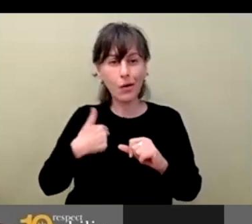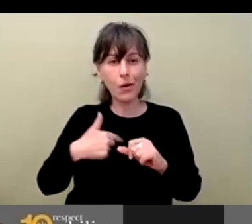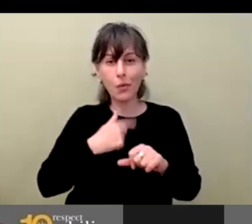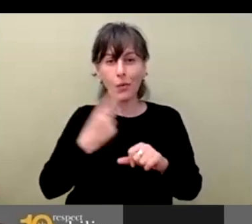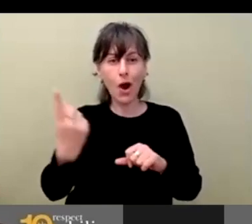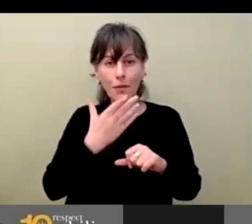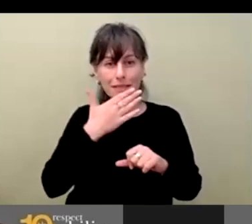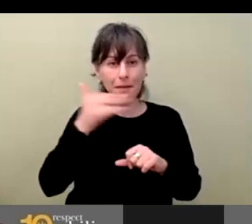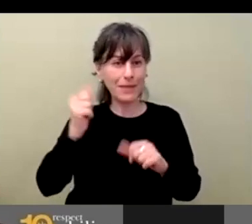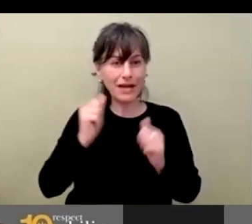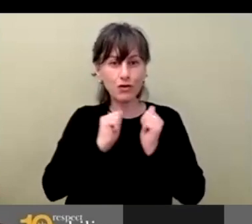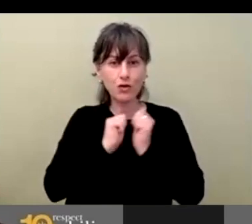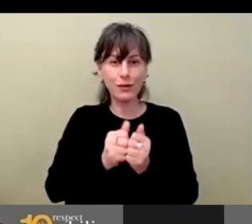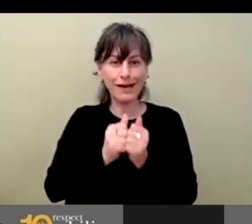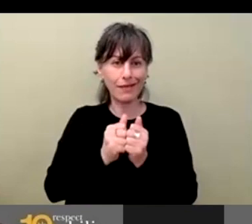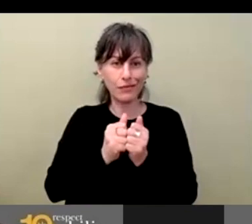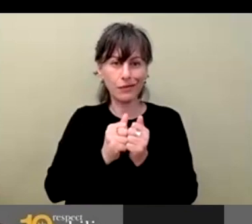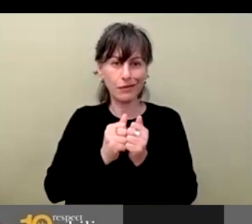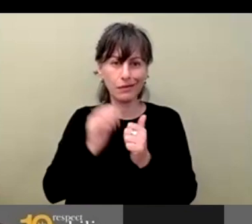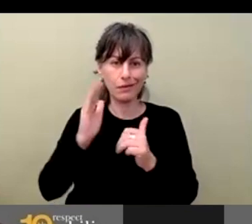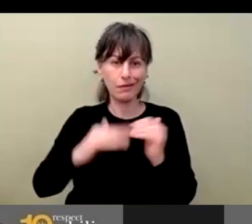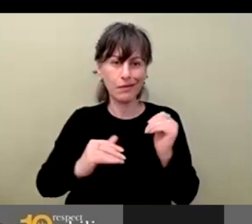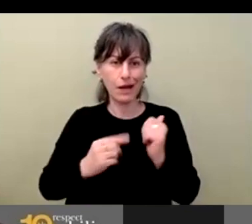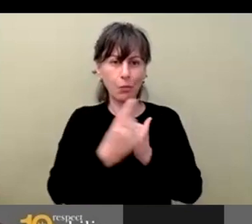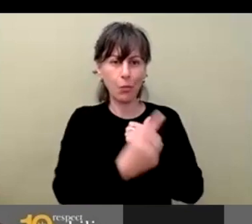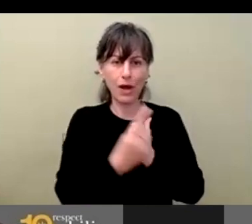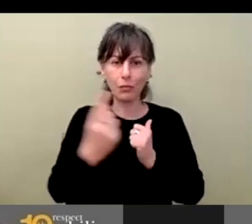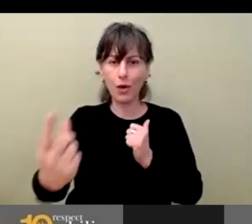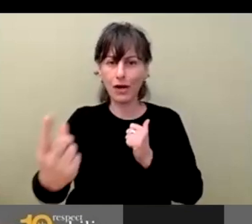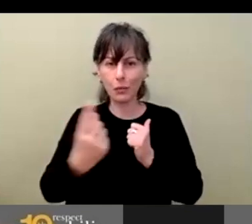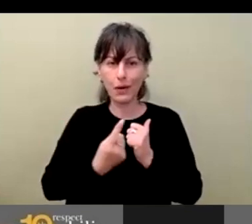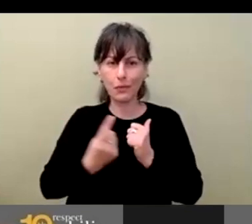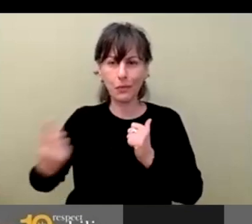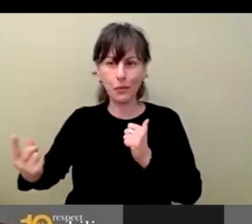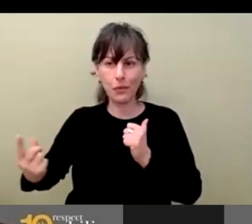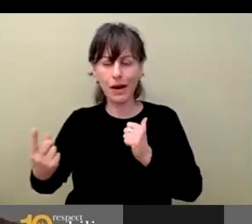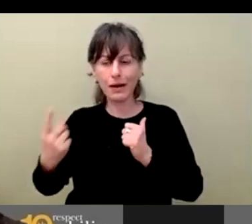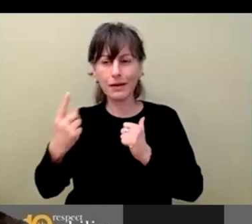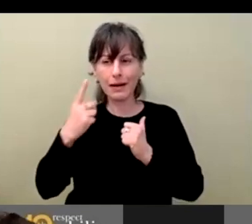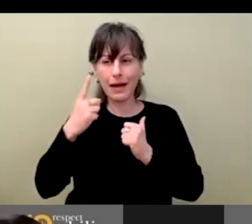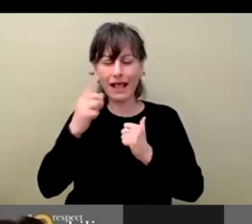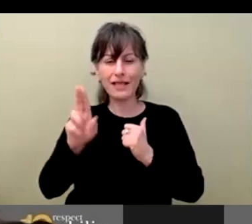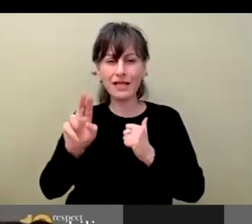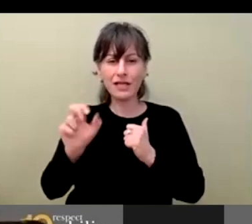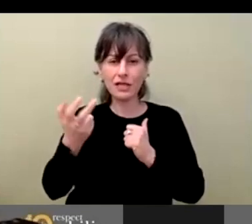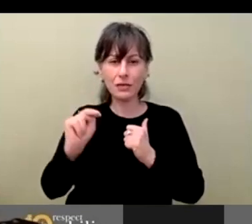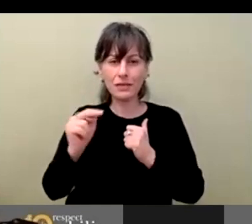better together than we are alone. And I think the union saying is